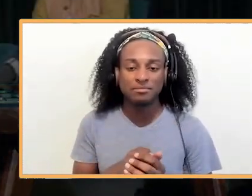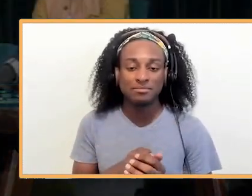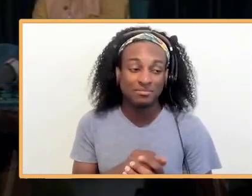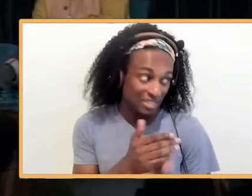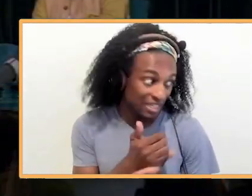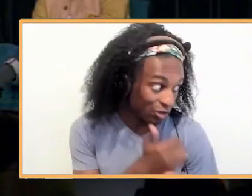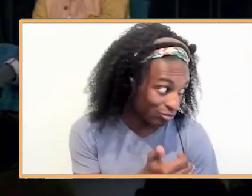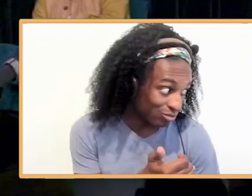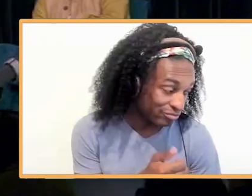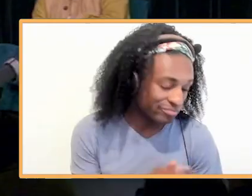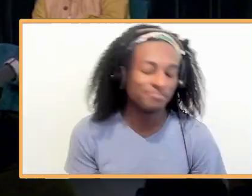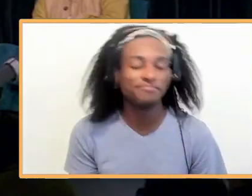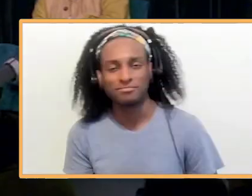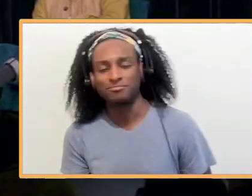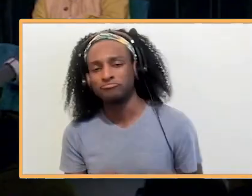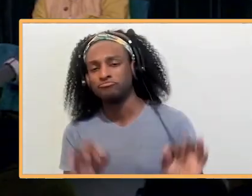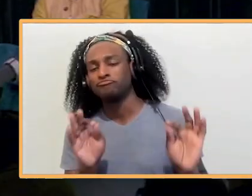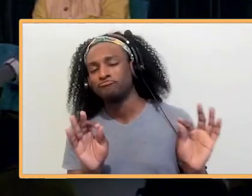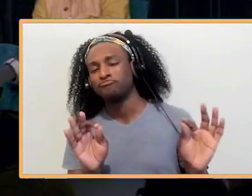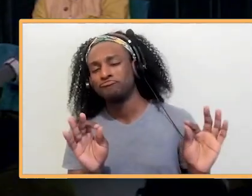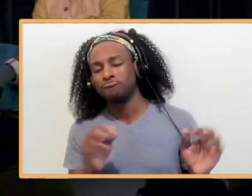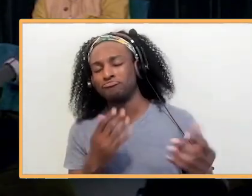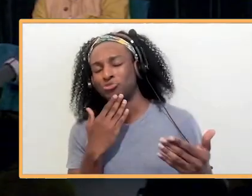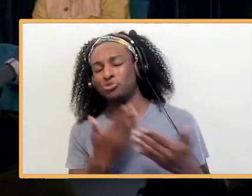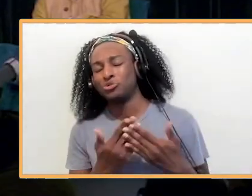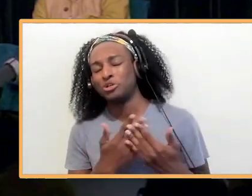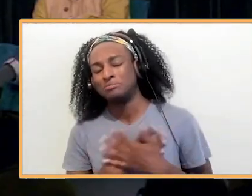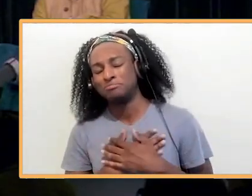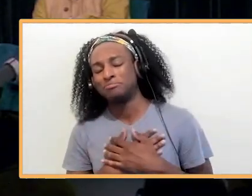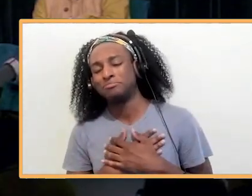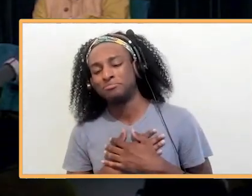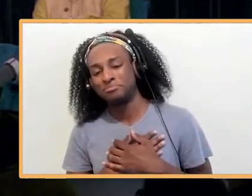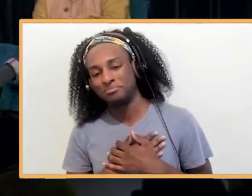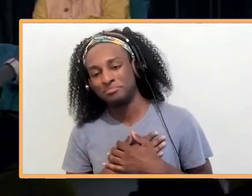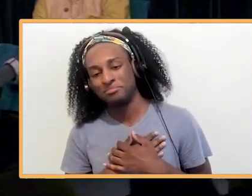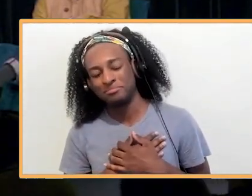good. The questions for me, what I heard there was,